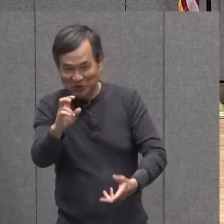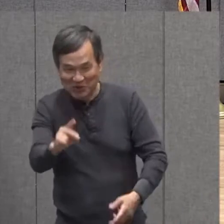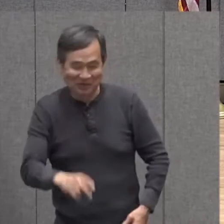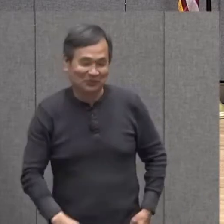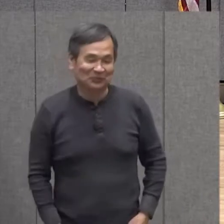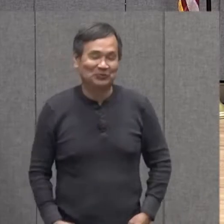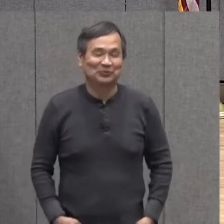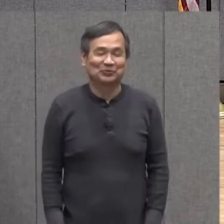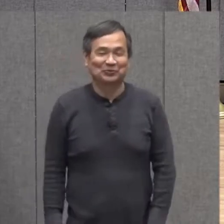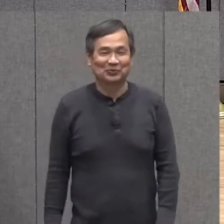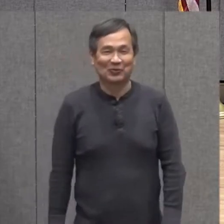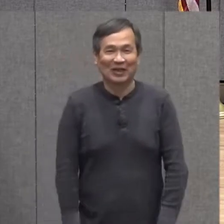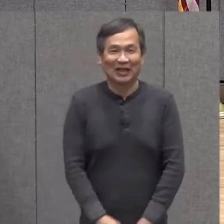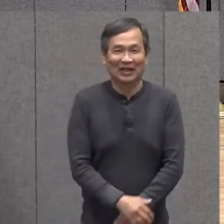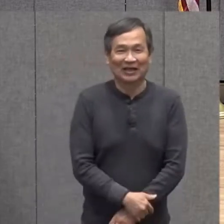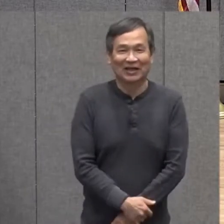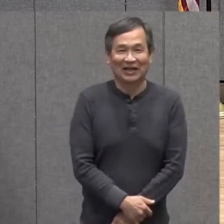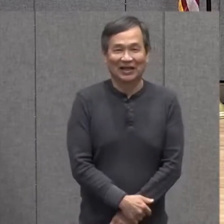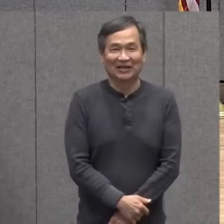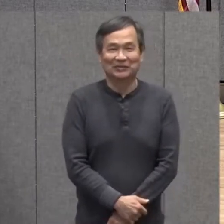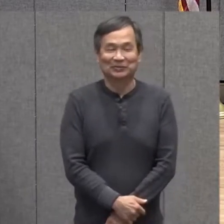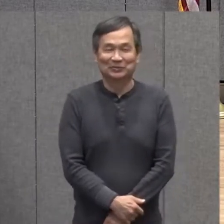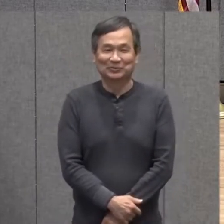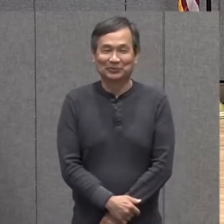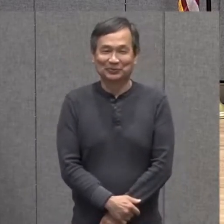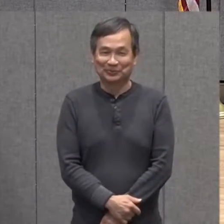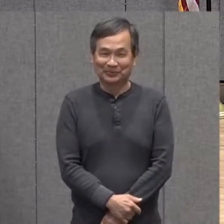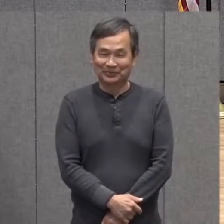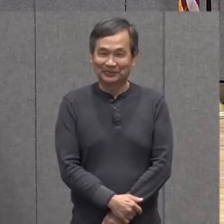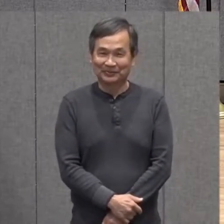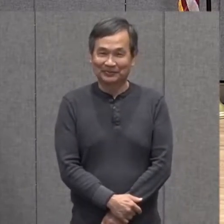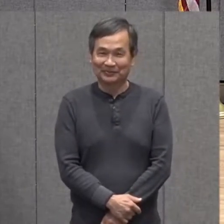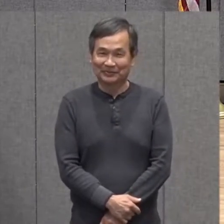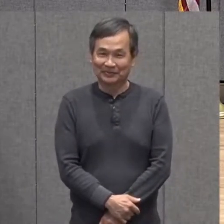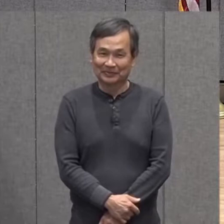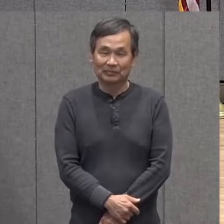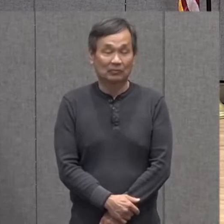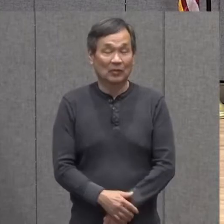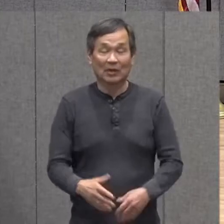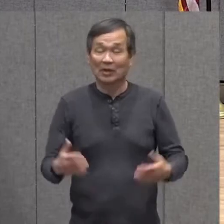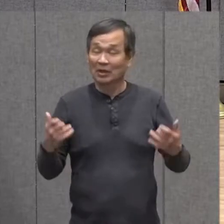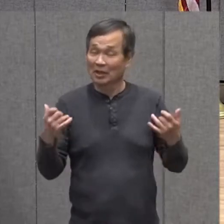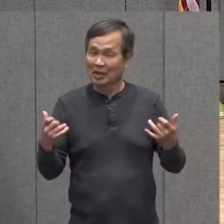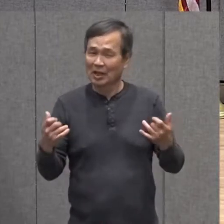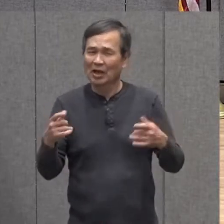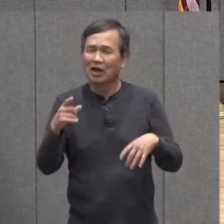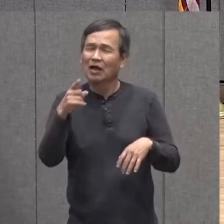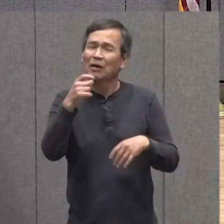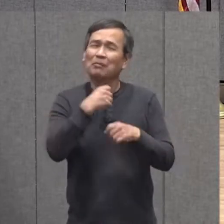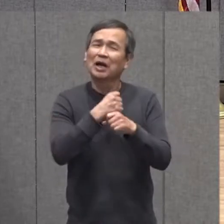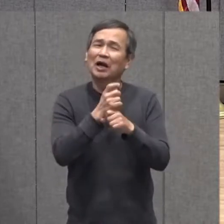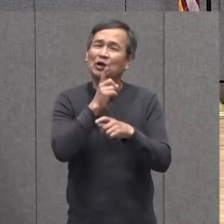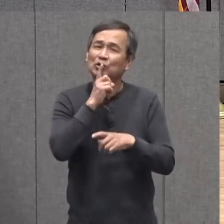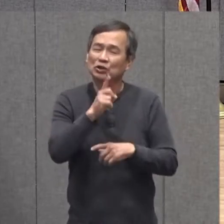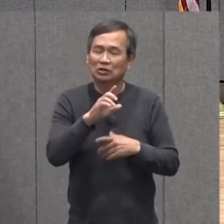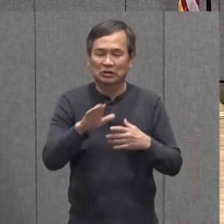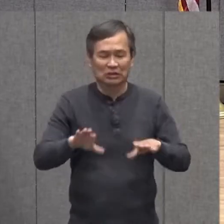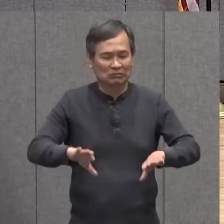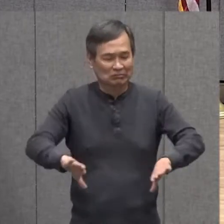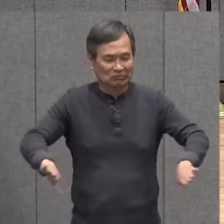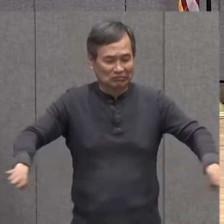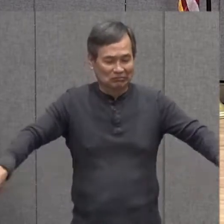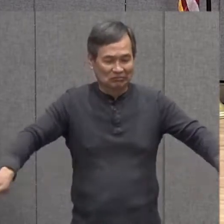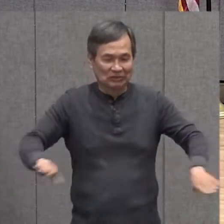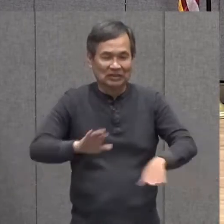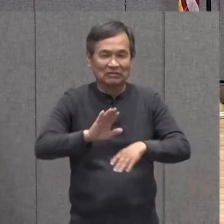bajen un poquito. Yo voy a enseñarles un poquito de yoga. All right, so again, you want to make sure that all the furniture is kind of out of